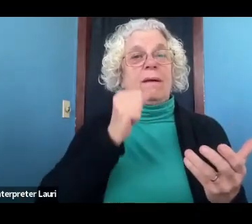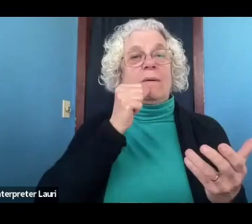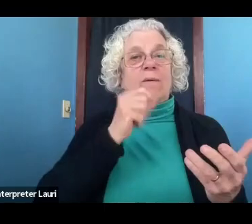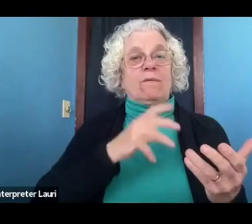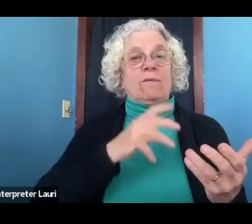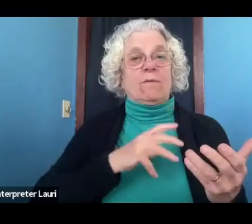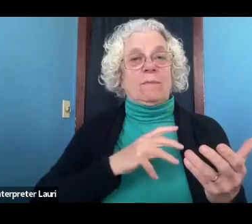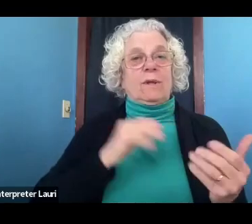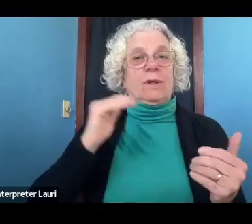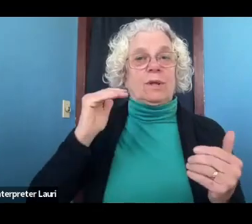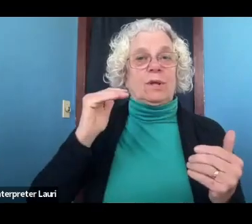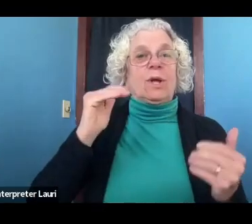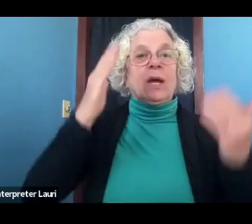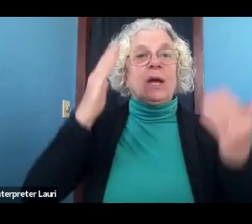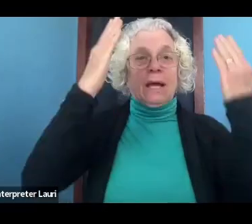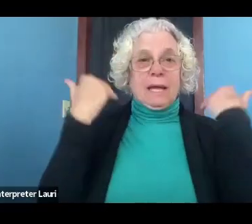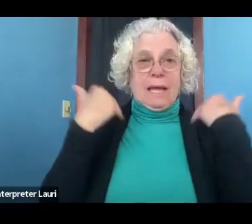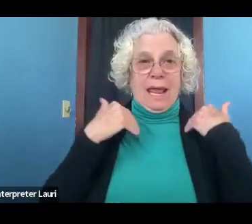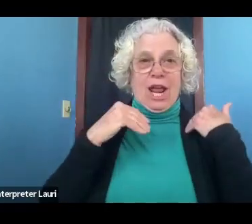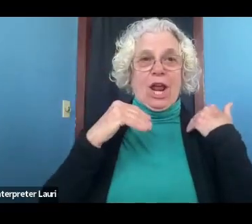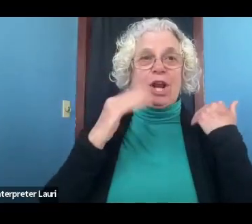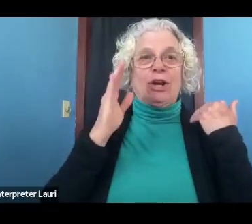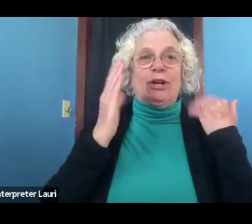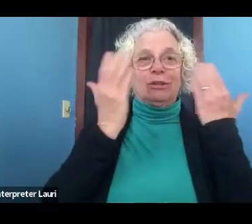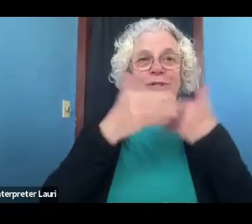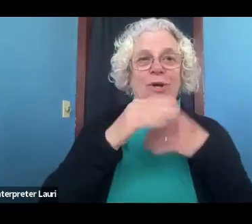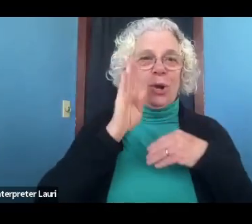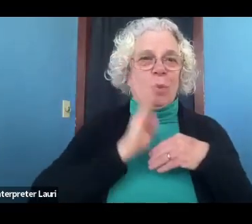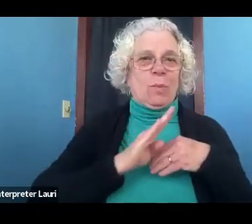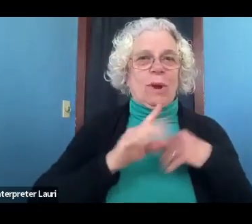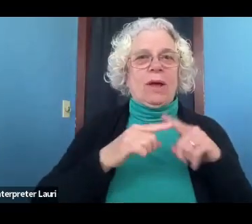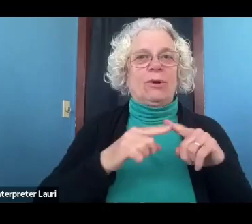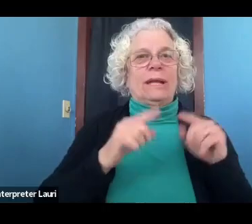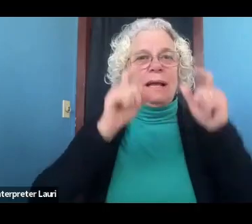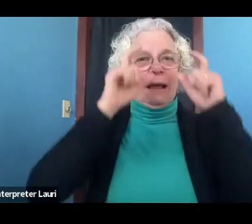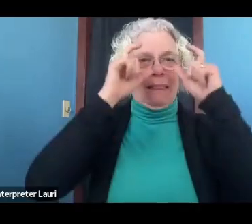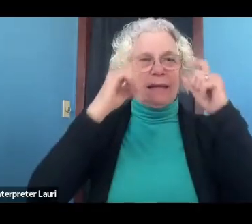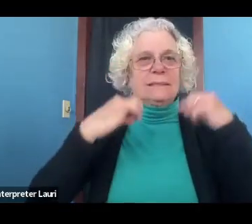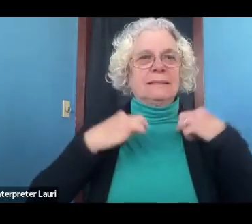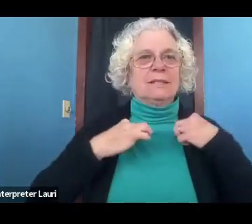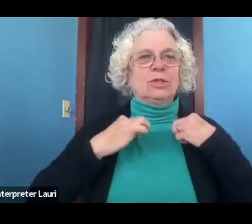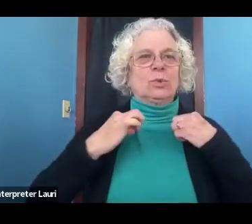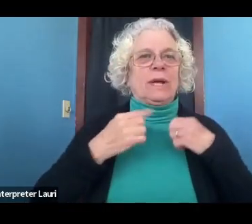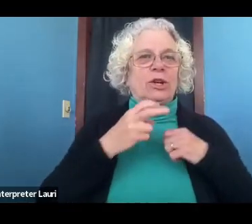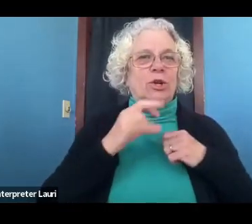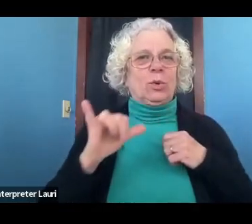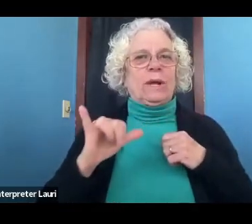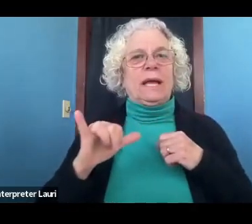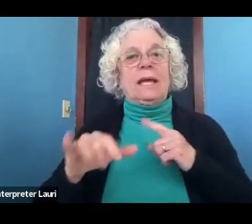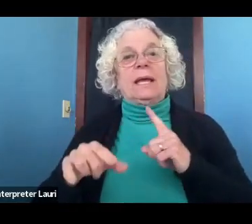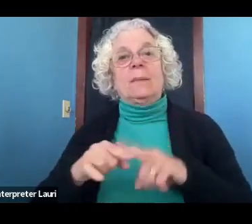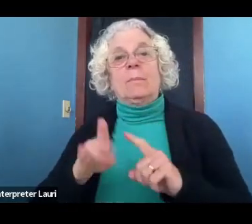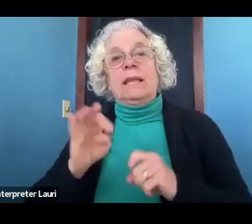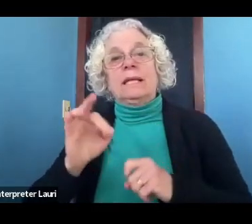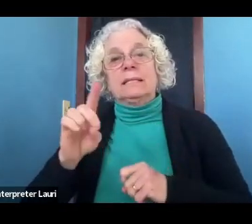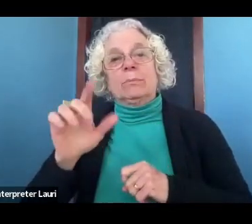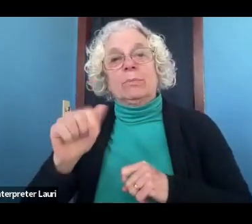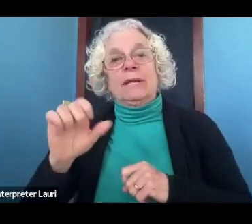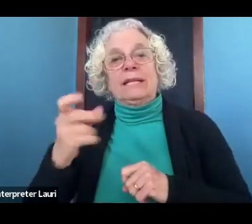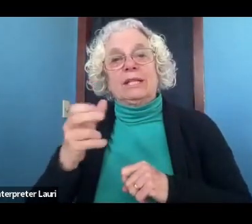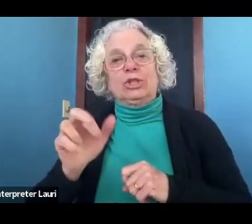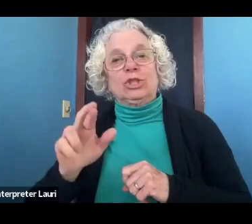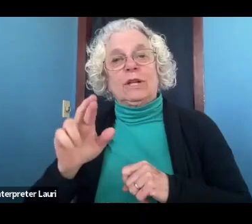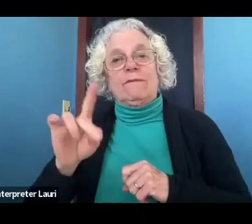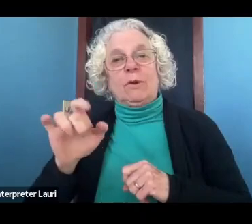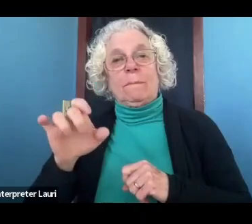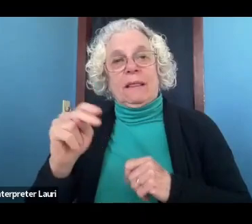dark hair. I'm wearing glasses and a gray sweater. And I'm also joined by my colleague Brenda Schaefer-Pellinen, and we